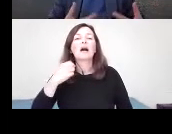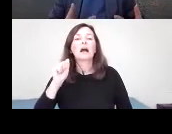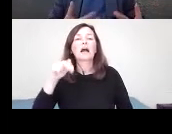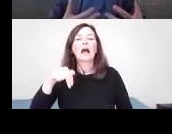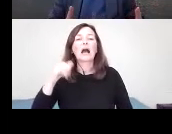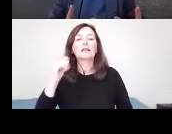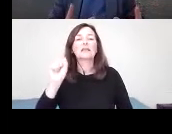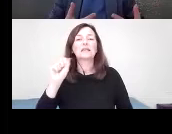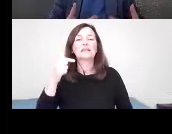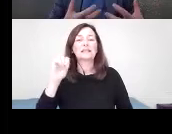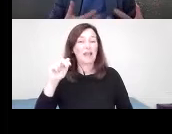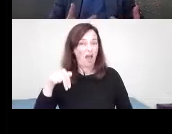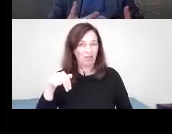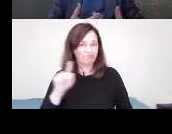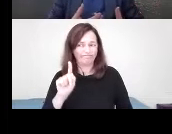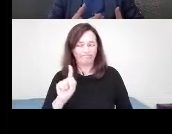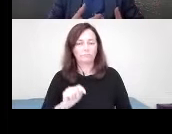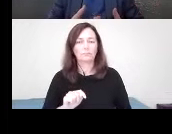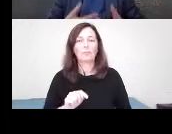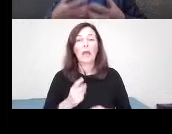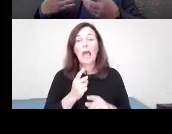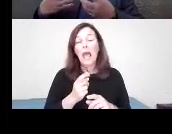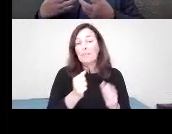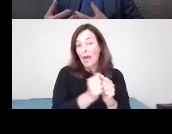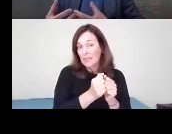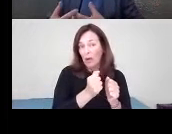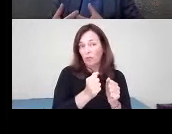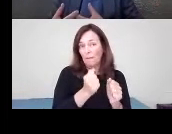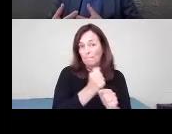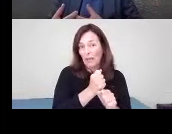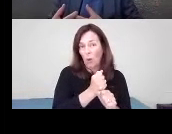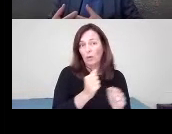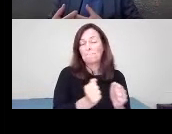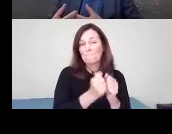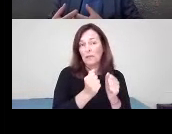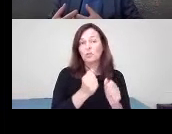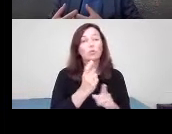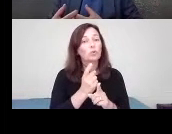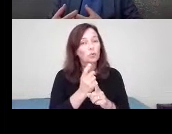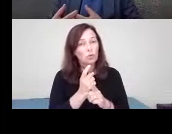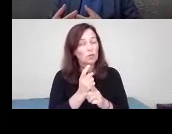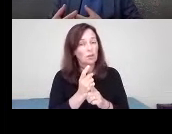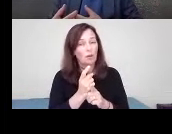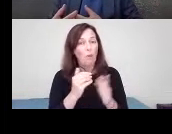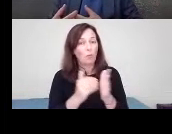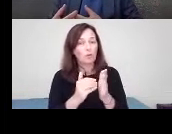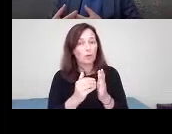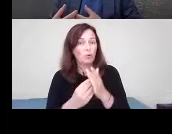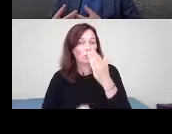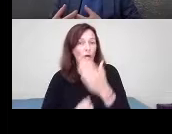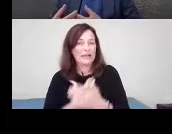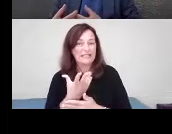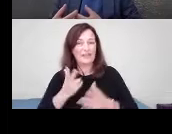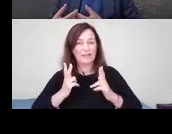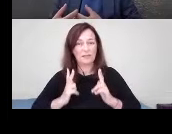also the building the peace in those societies. And then the next point is the building the just societies, which it